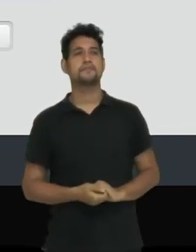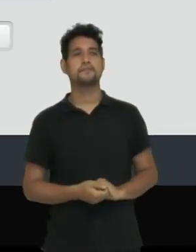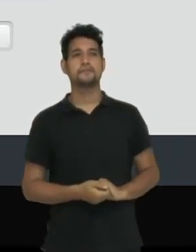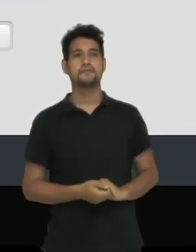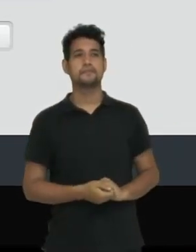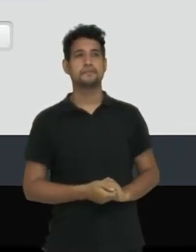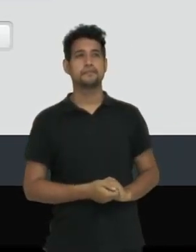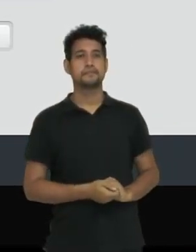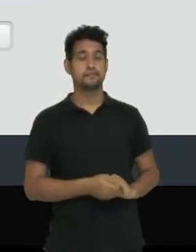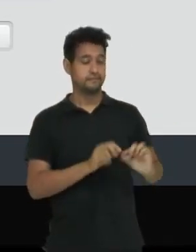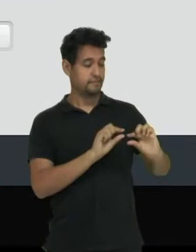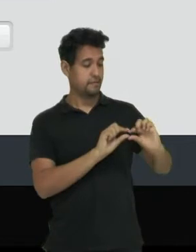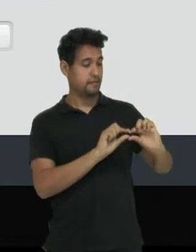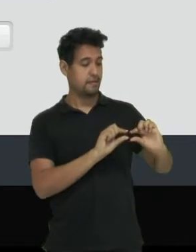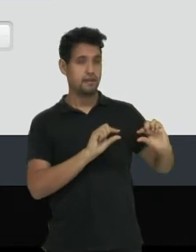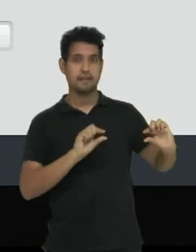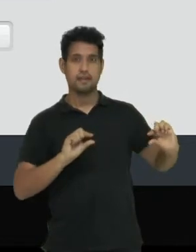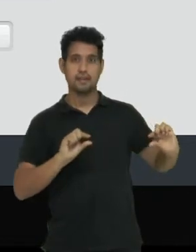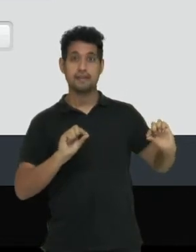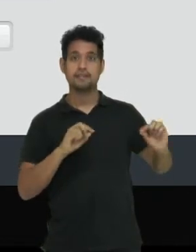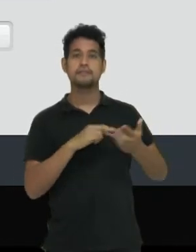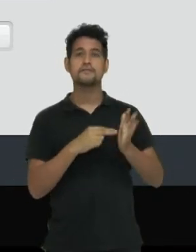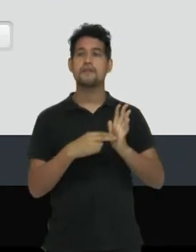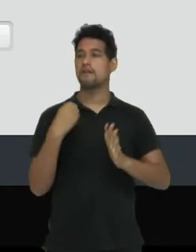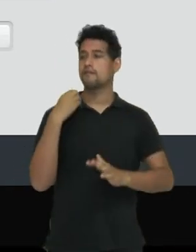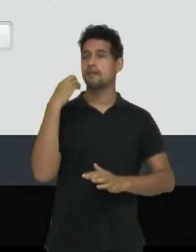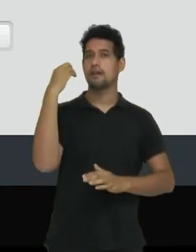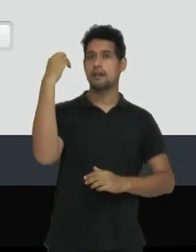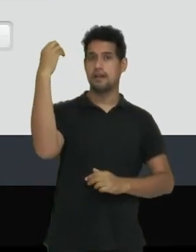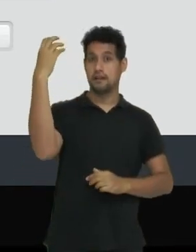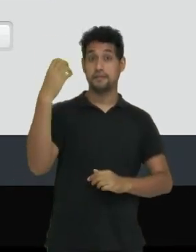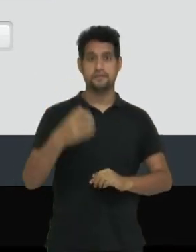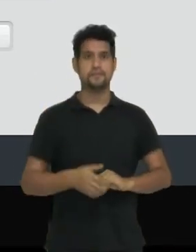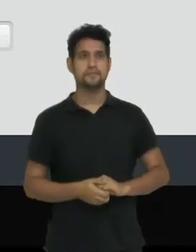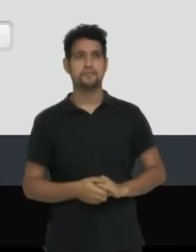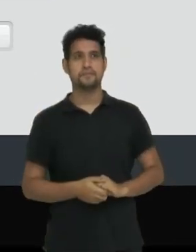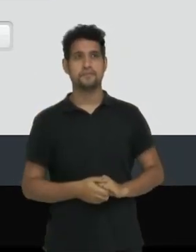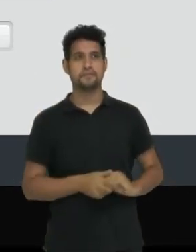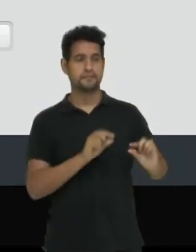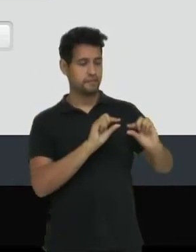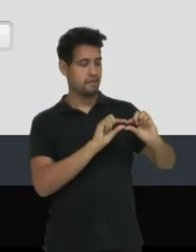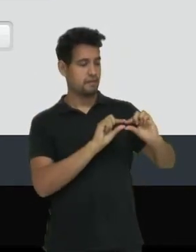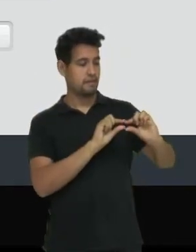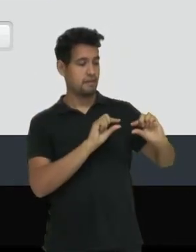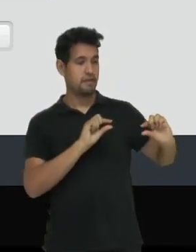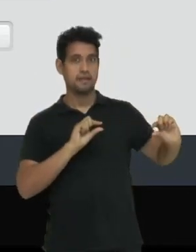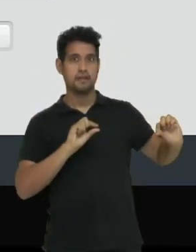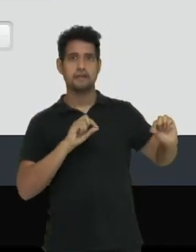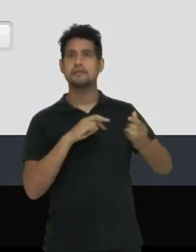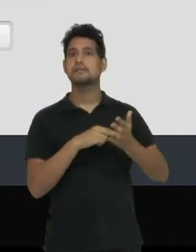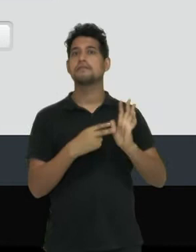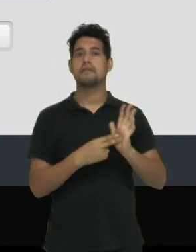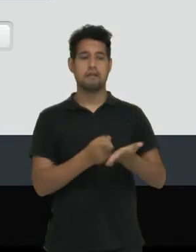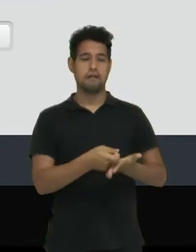Traveling. Traveling. Viajar. Writing. Writing.